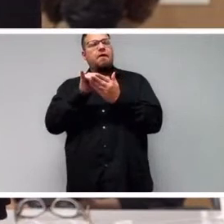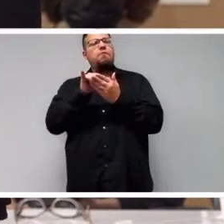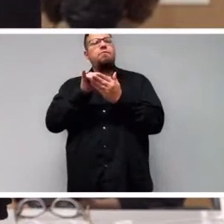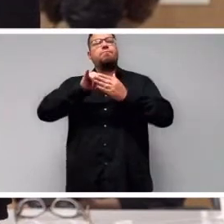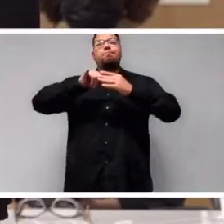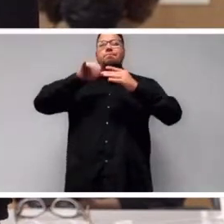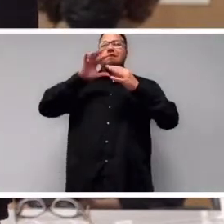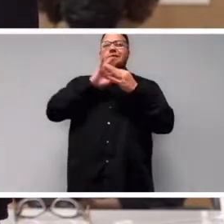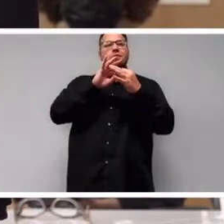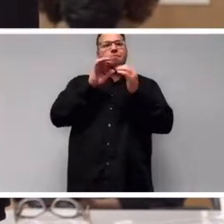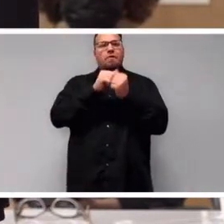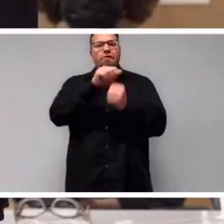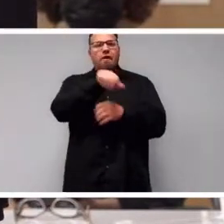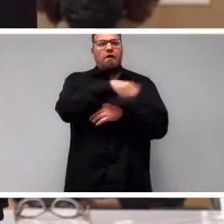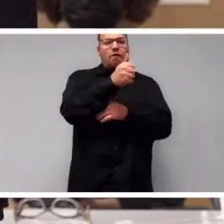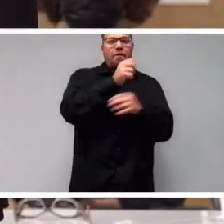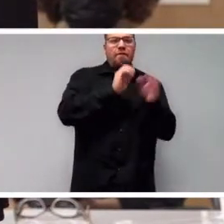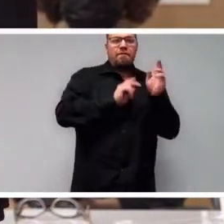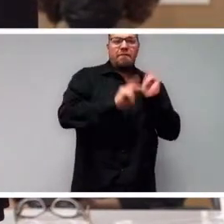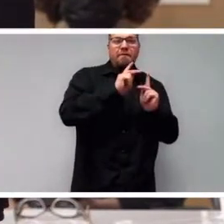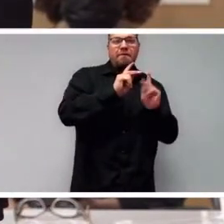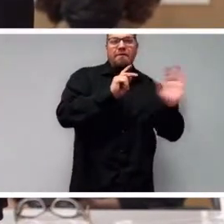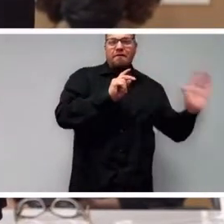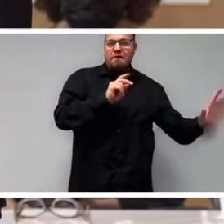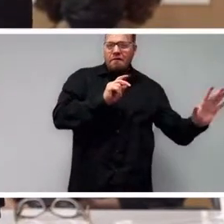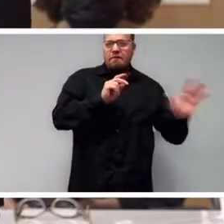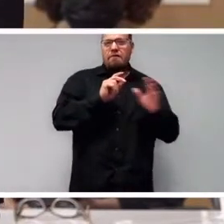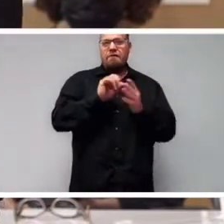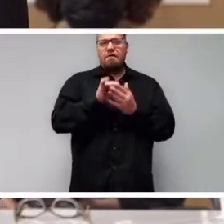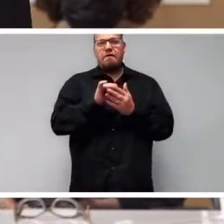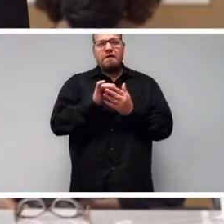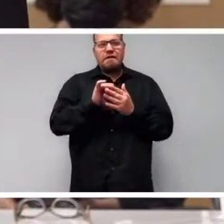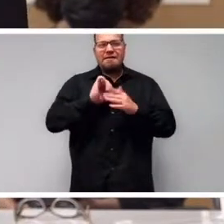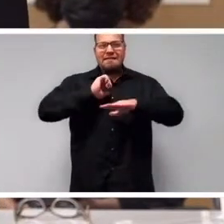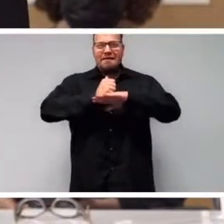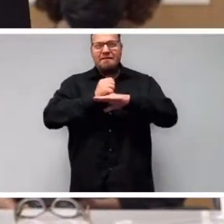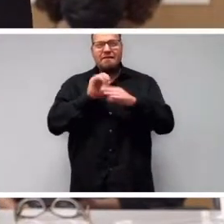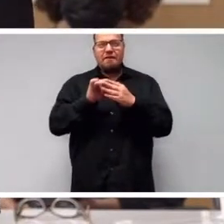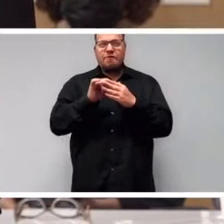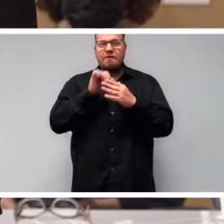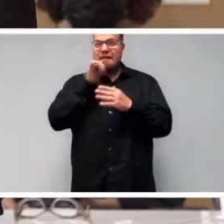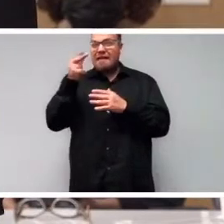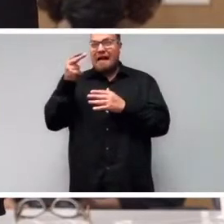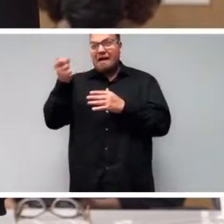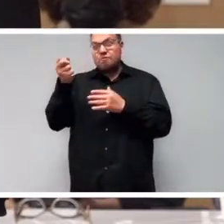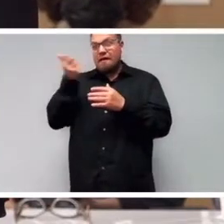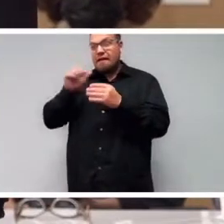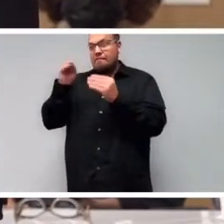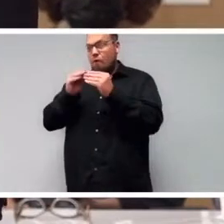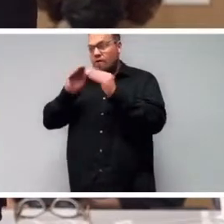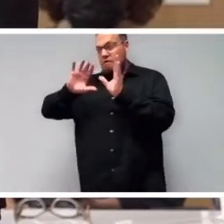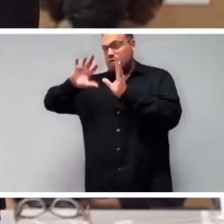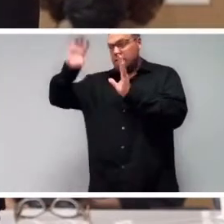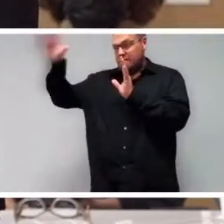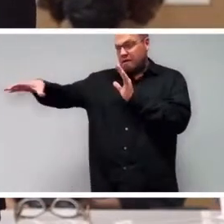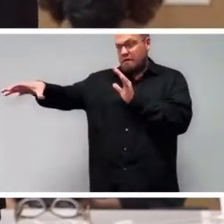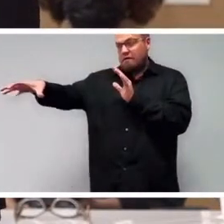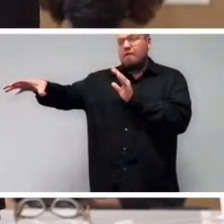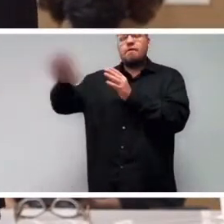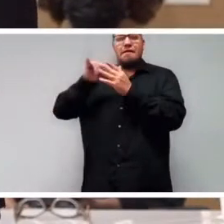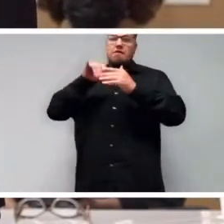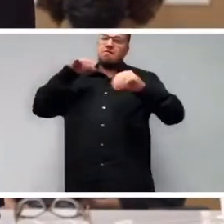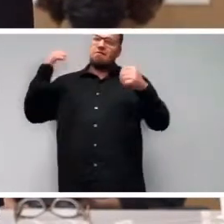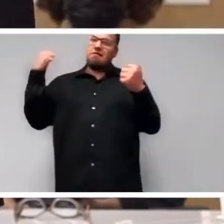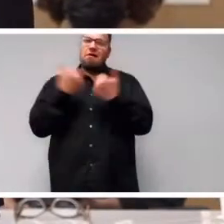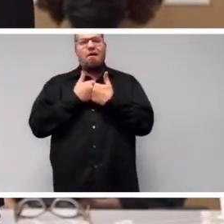schools, because trying to sometimes set the stage that you're not in high school anymore is a complicated one. But we